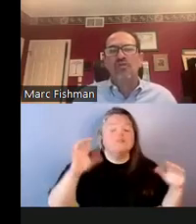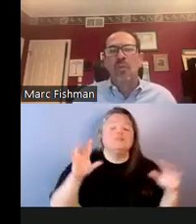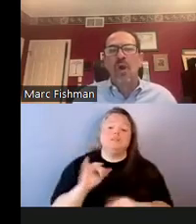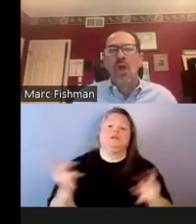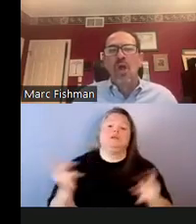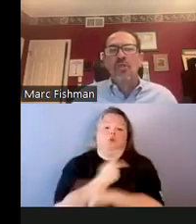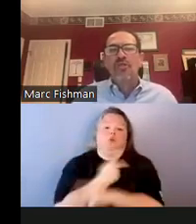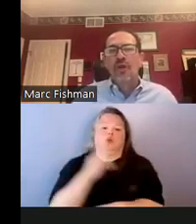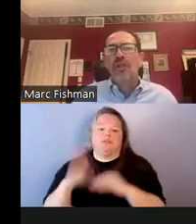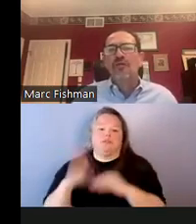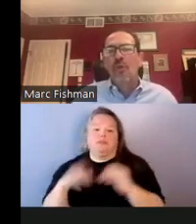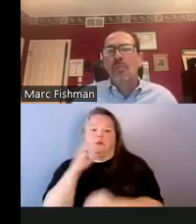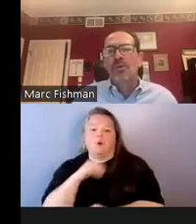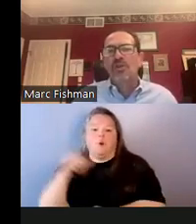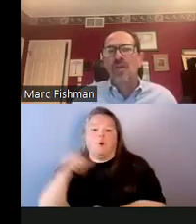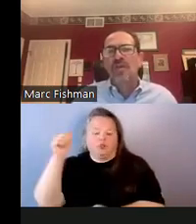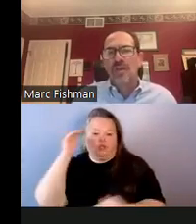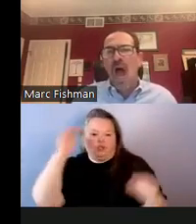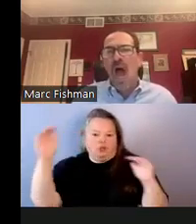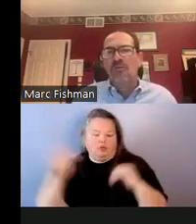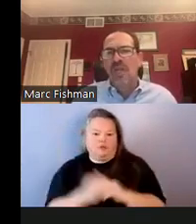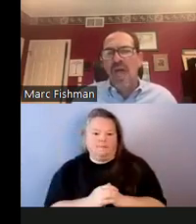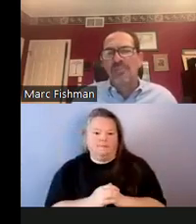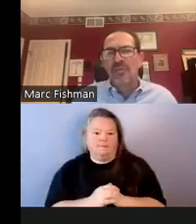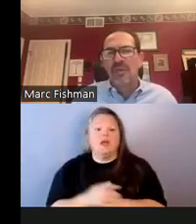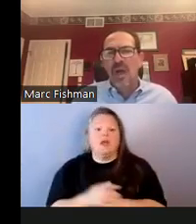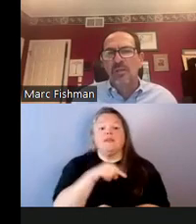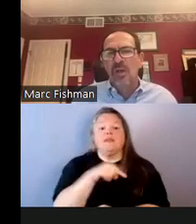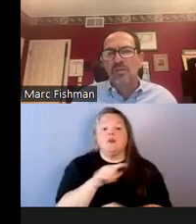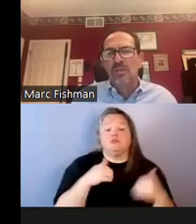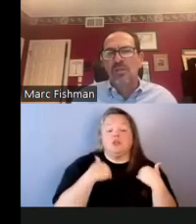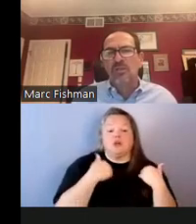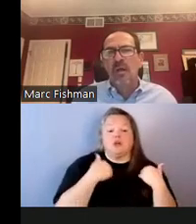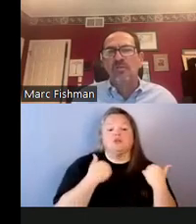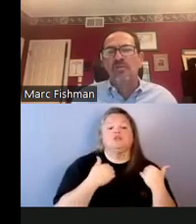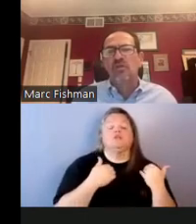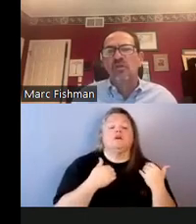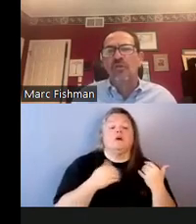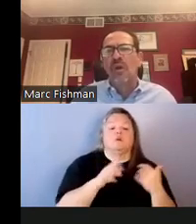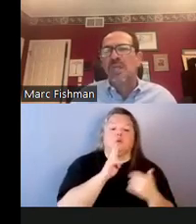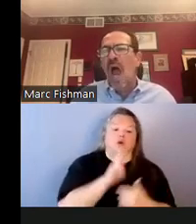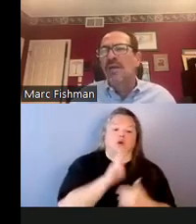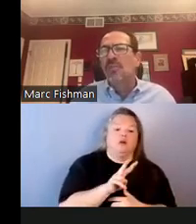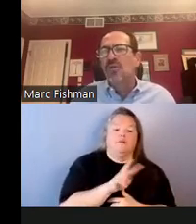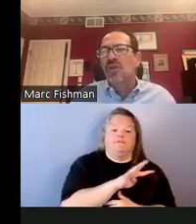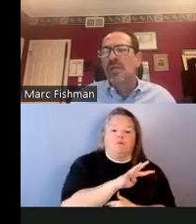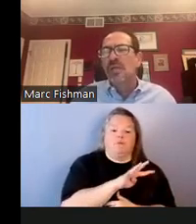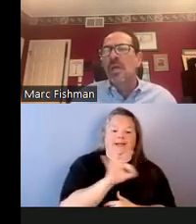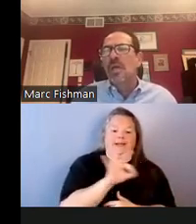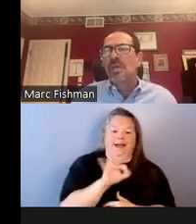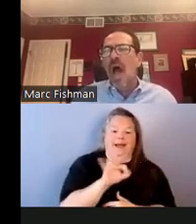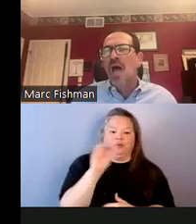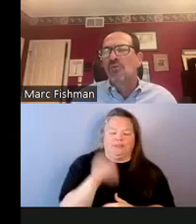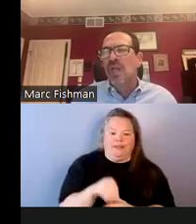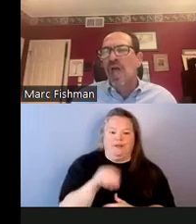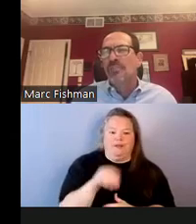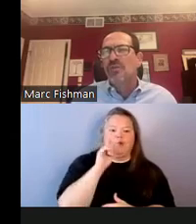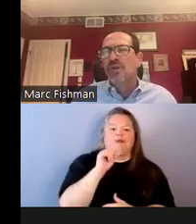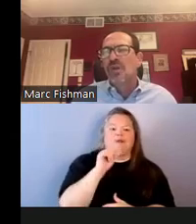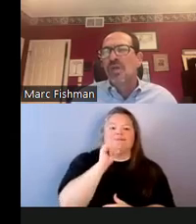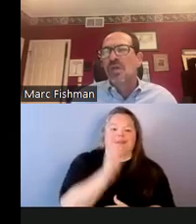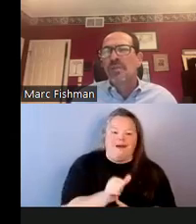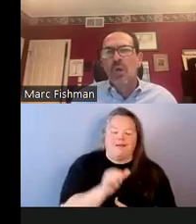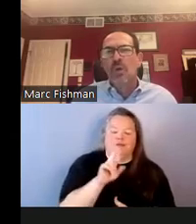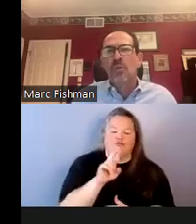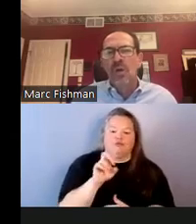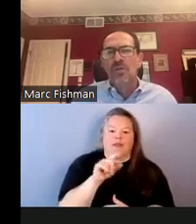6 months were 34% non-relapse in the young adults at 6 months versus 49%